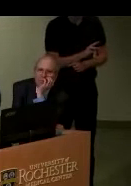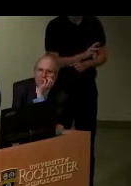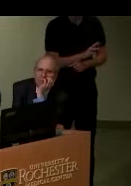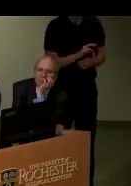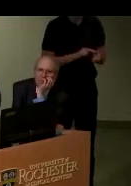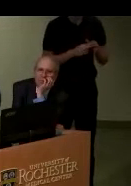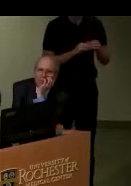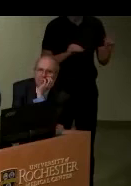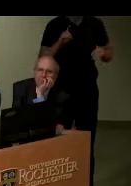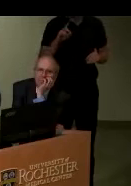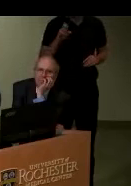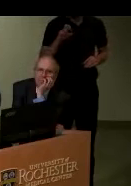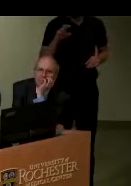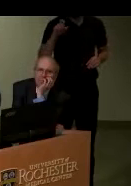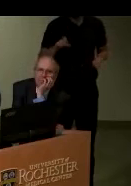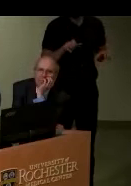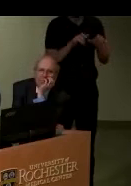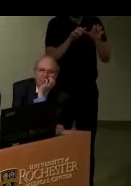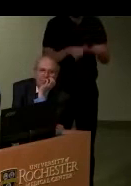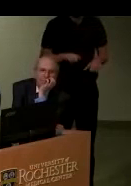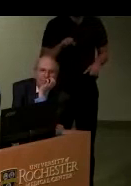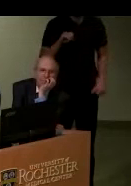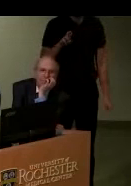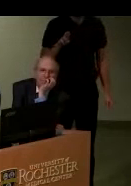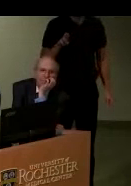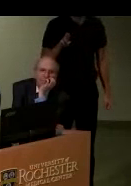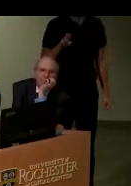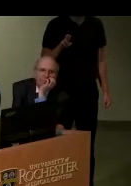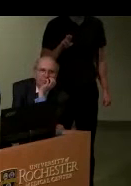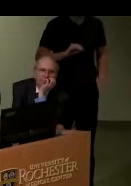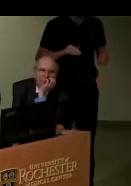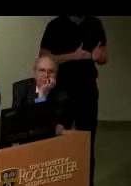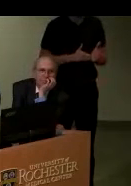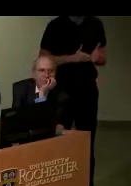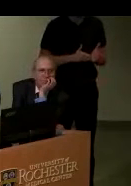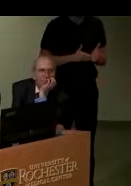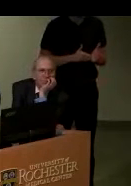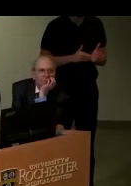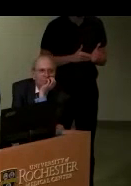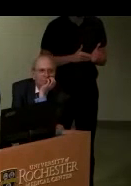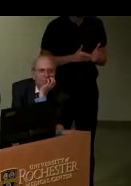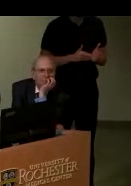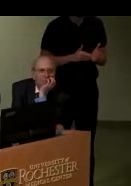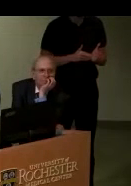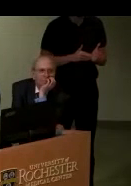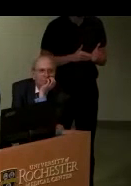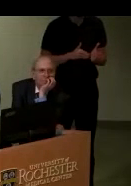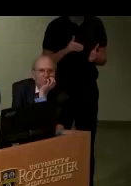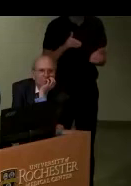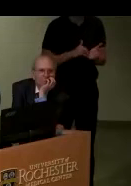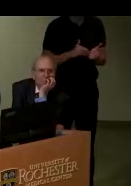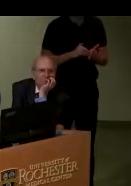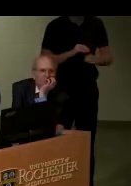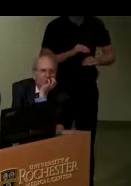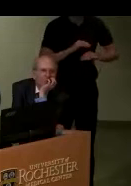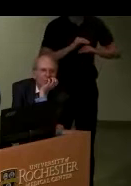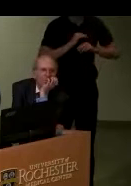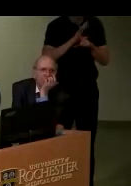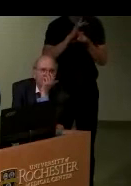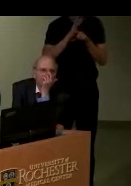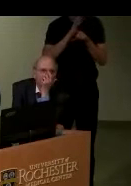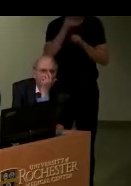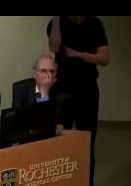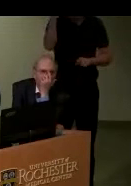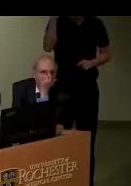one had to ever type the EMR, no doctor. That doctor satisfaction went through the